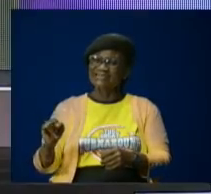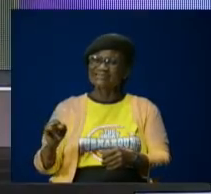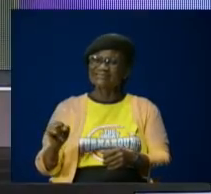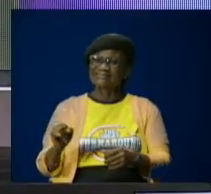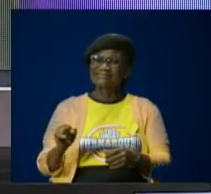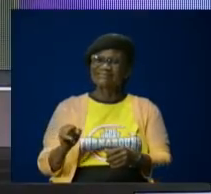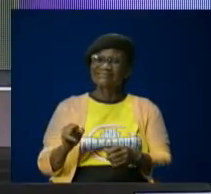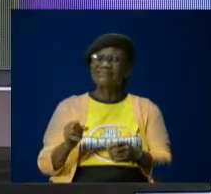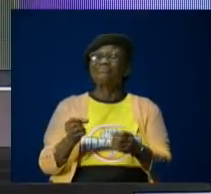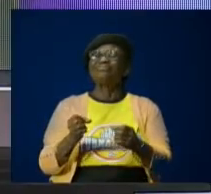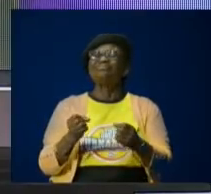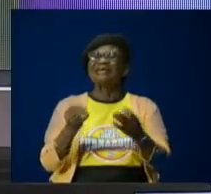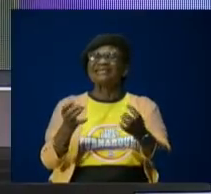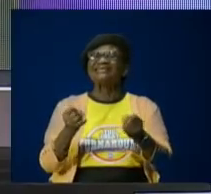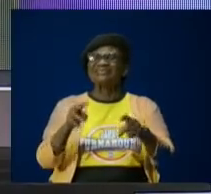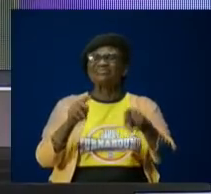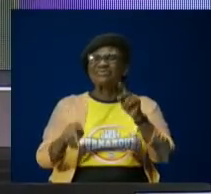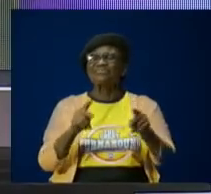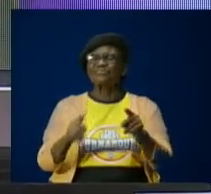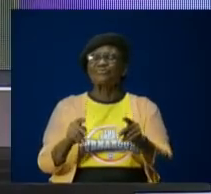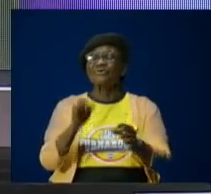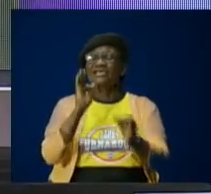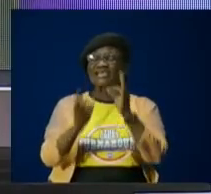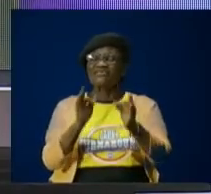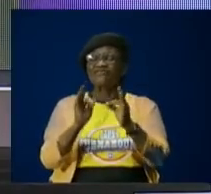If God asks you